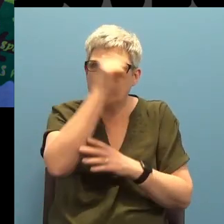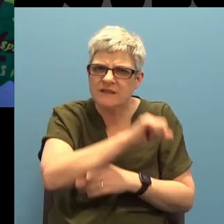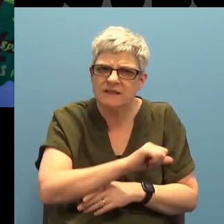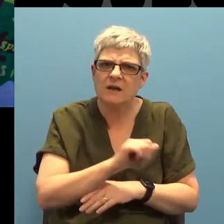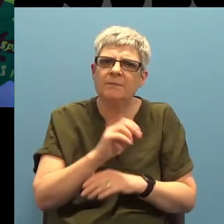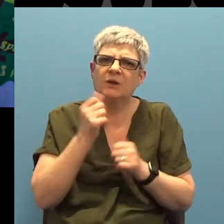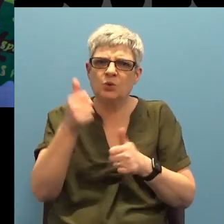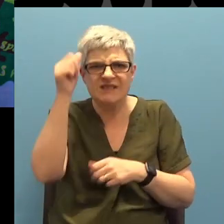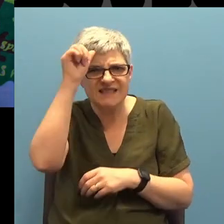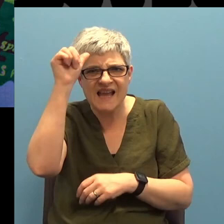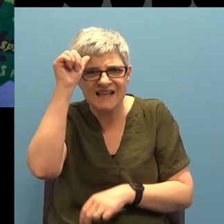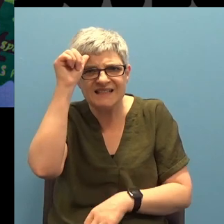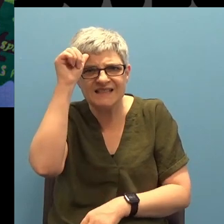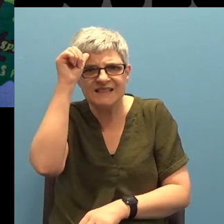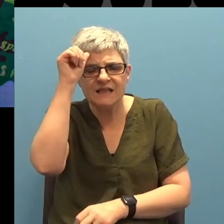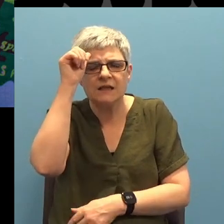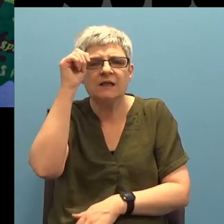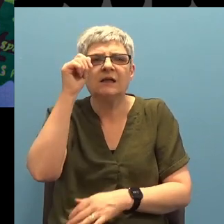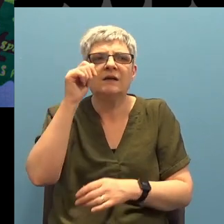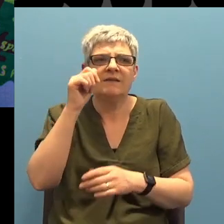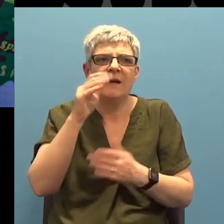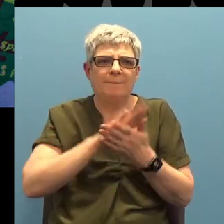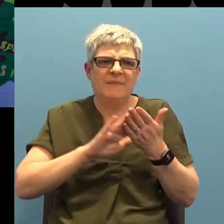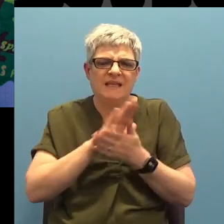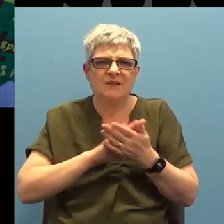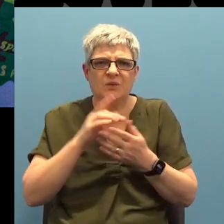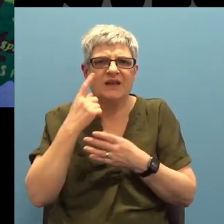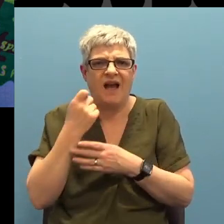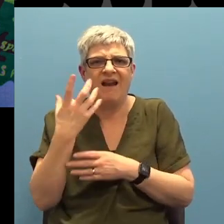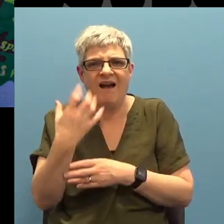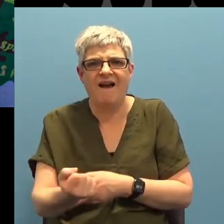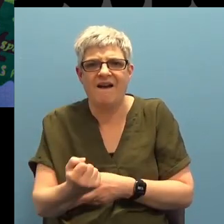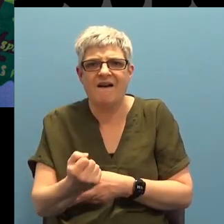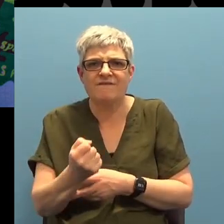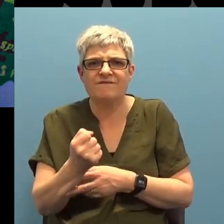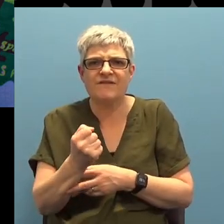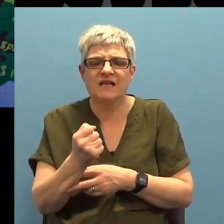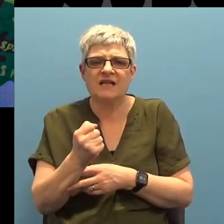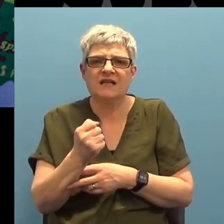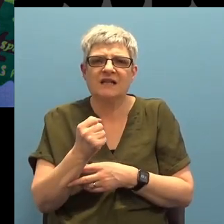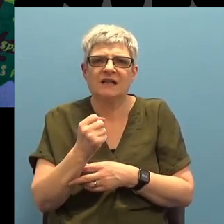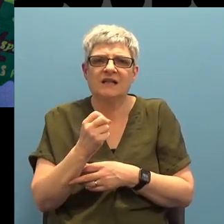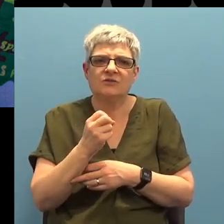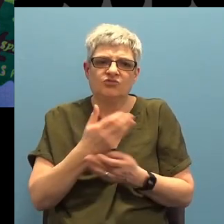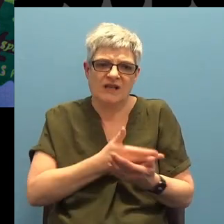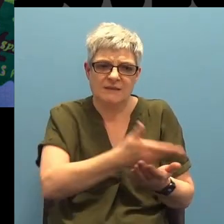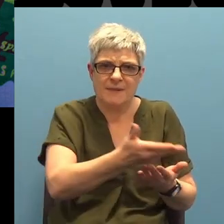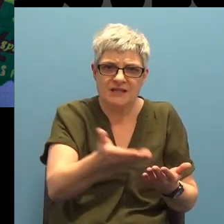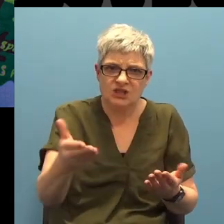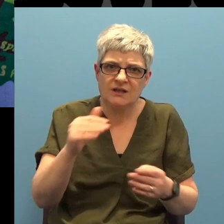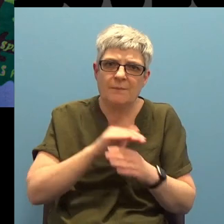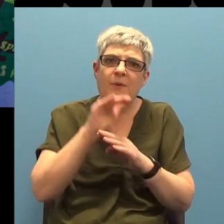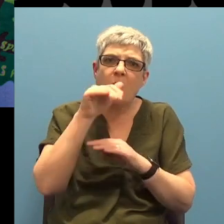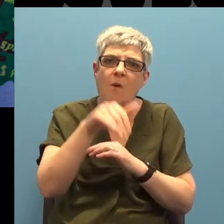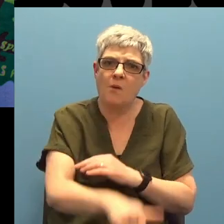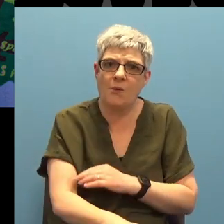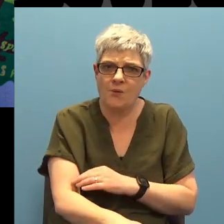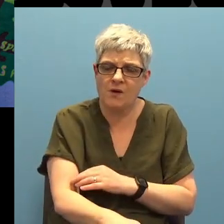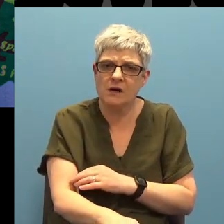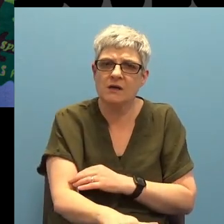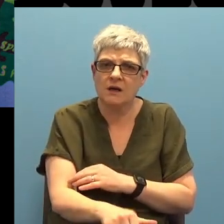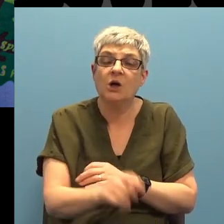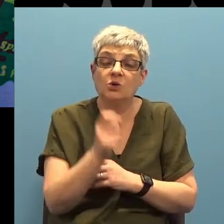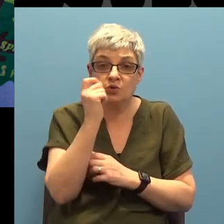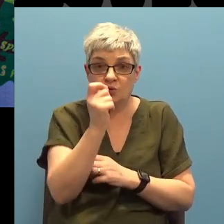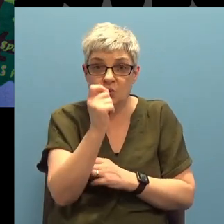that there might be a decrease in the instances of transmission, that there